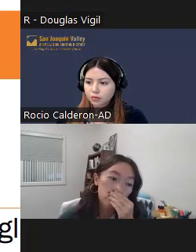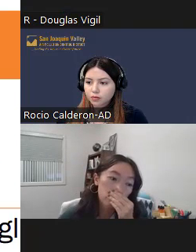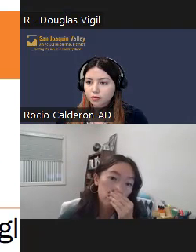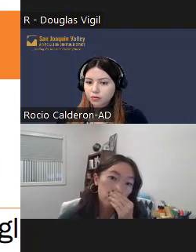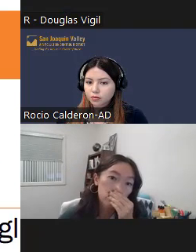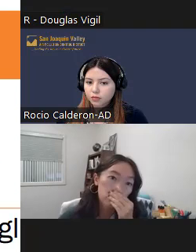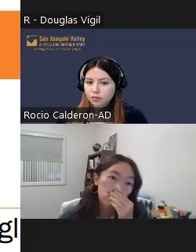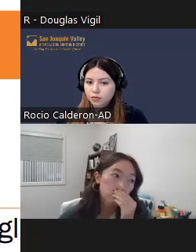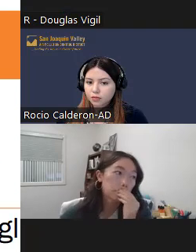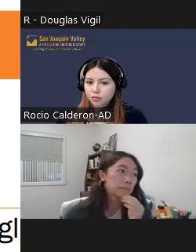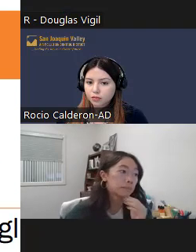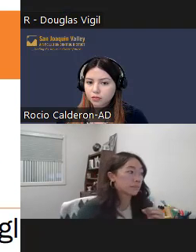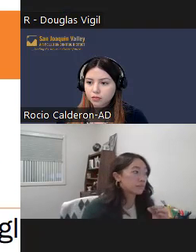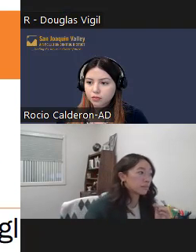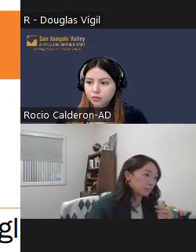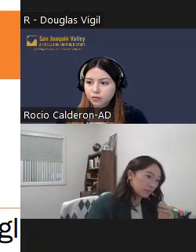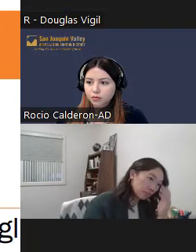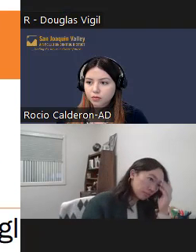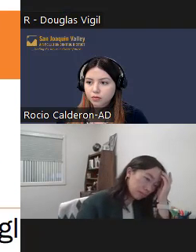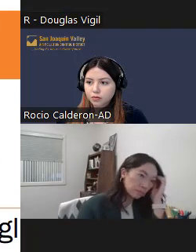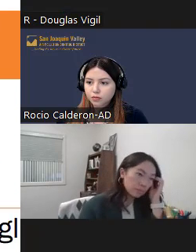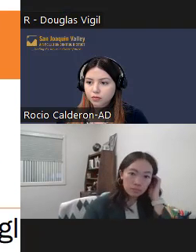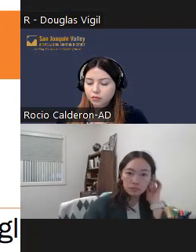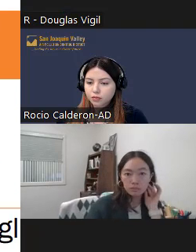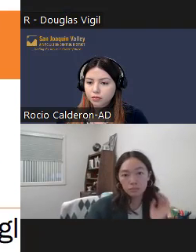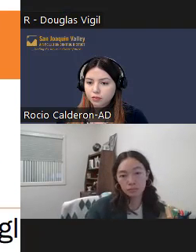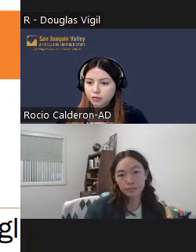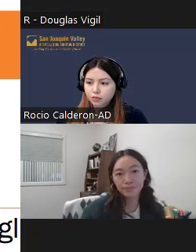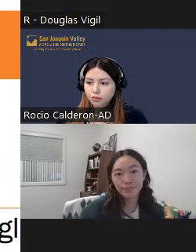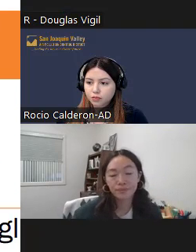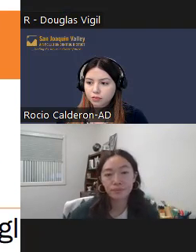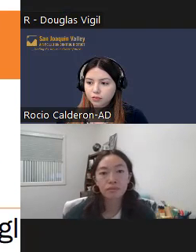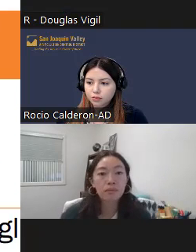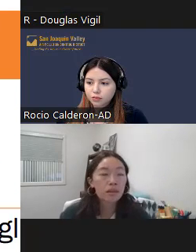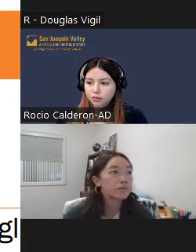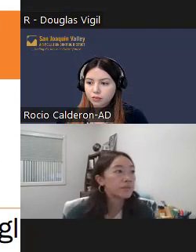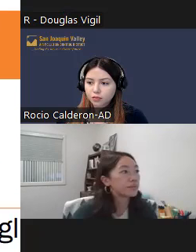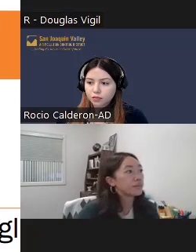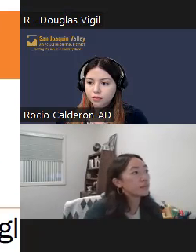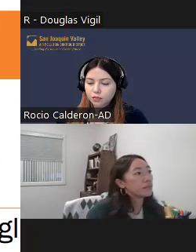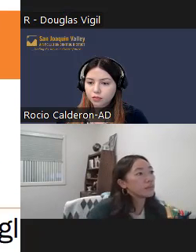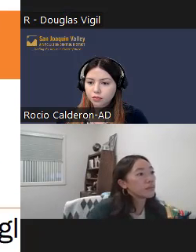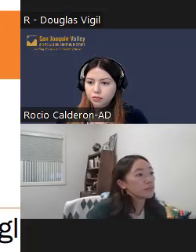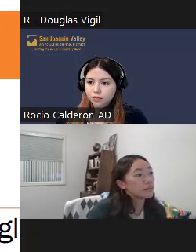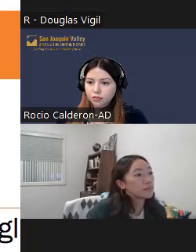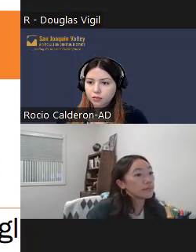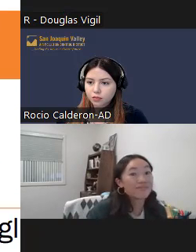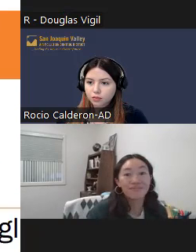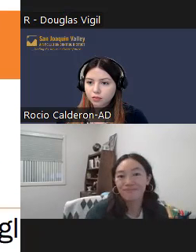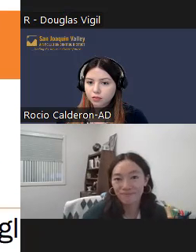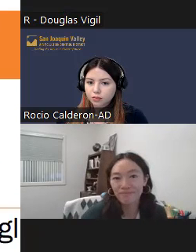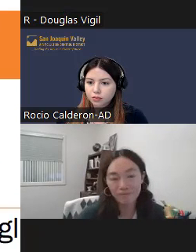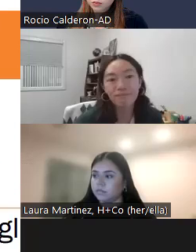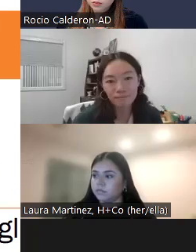the HD EV charging infrastructure for haulers on Charterway, is that a single company that's